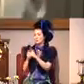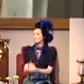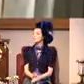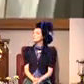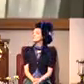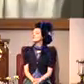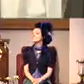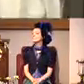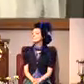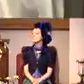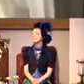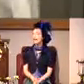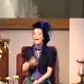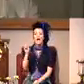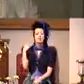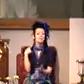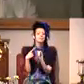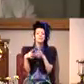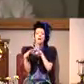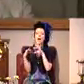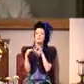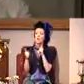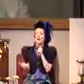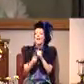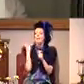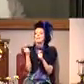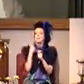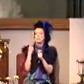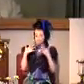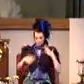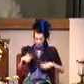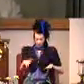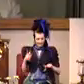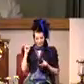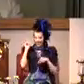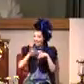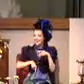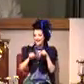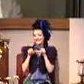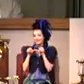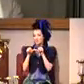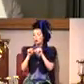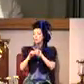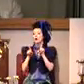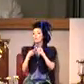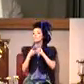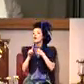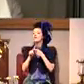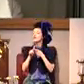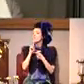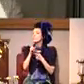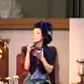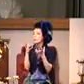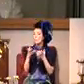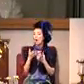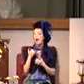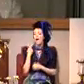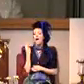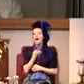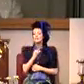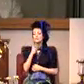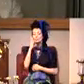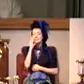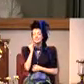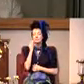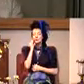Now, I could comment on everyone's clothing this morning, but I'm not going to. It's far too long. But friends, I really want us to experience resurrection joy